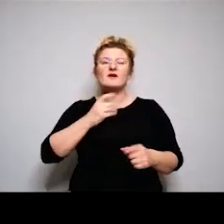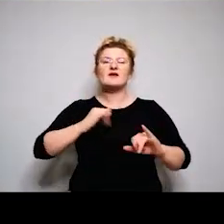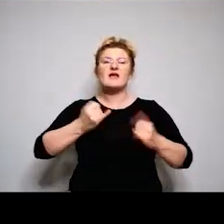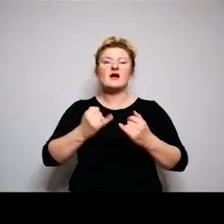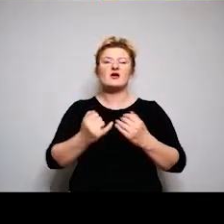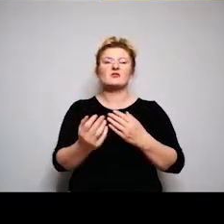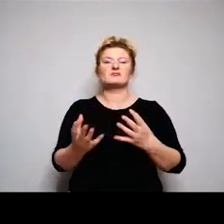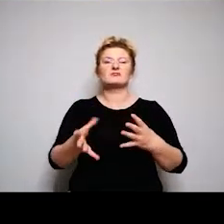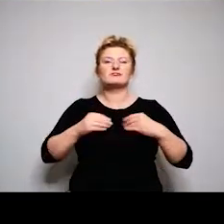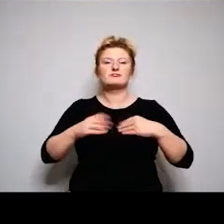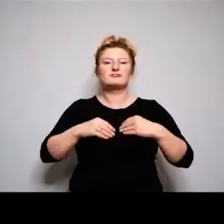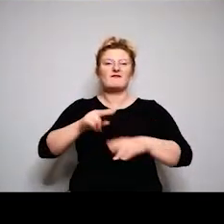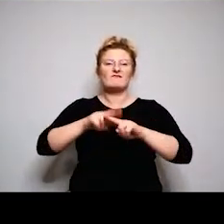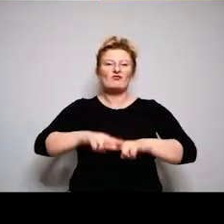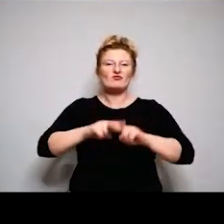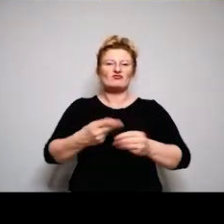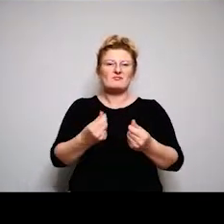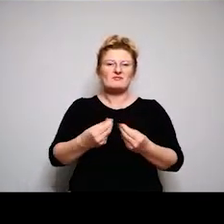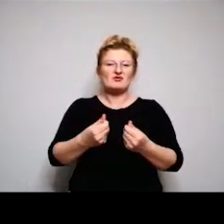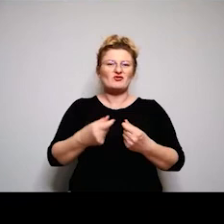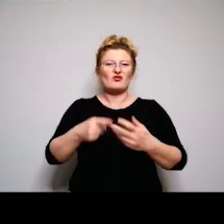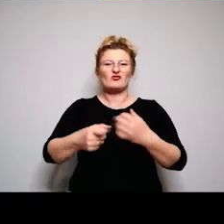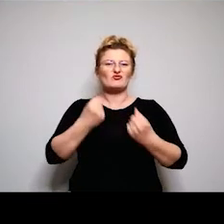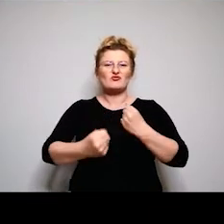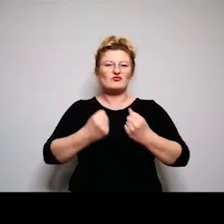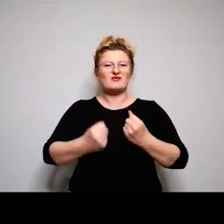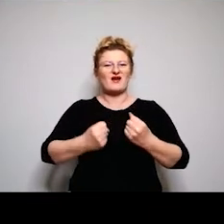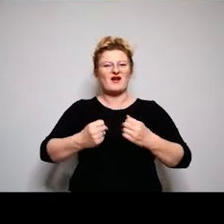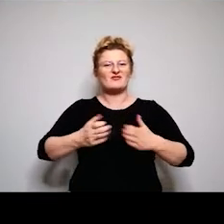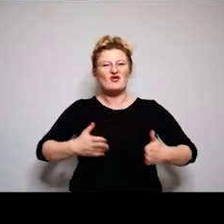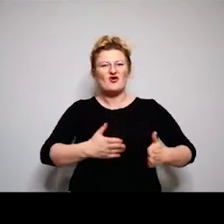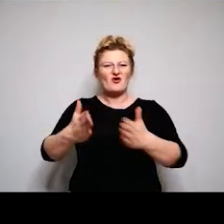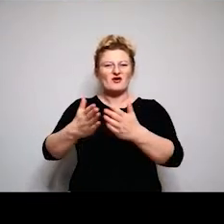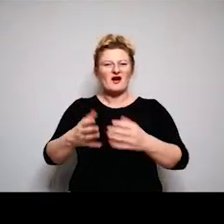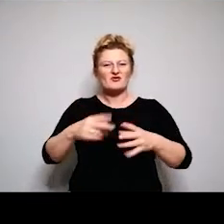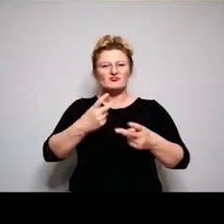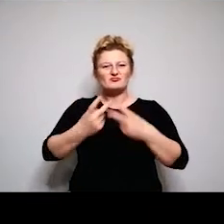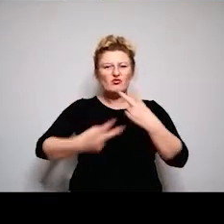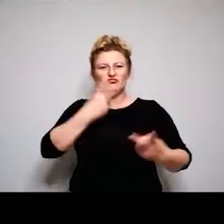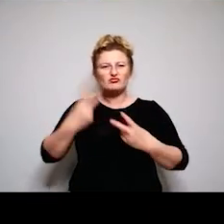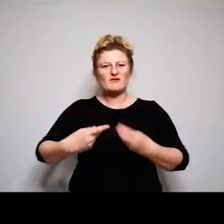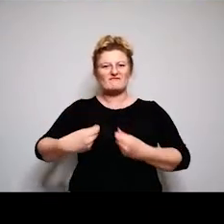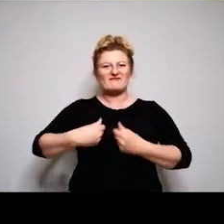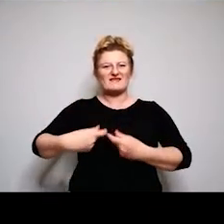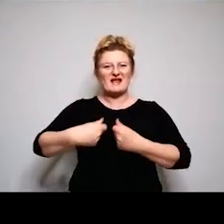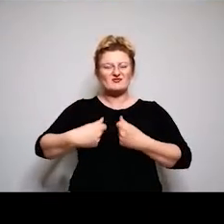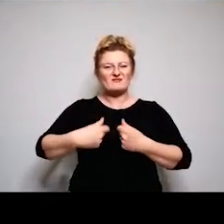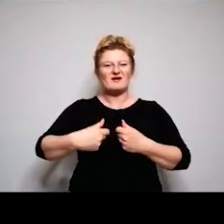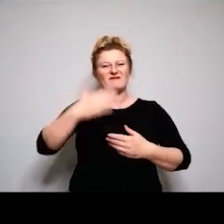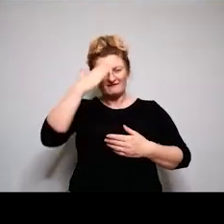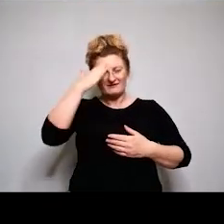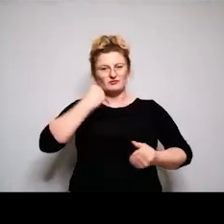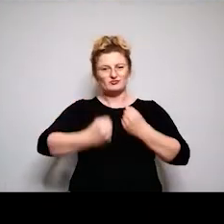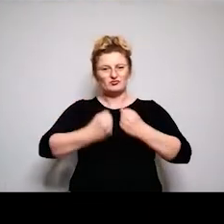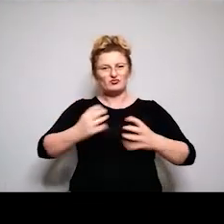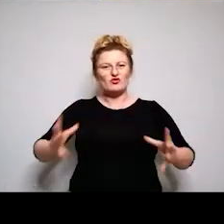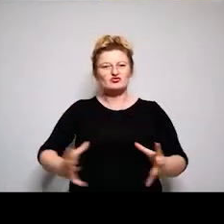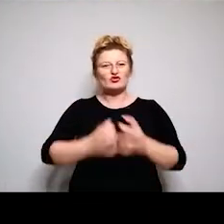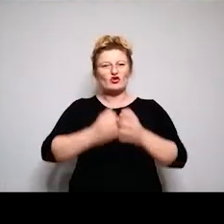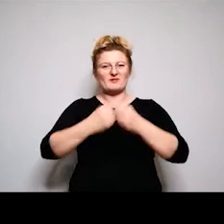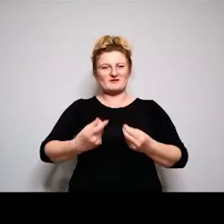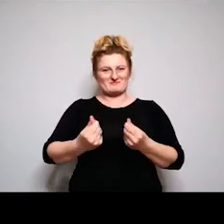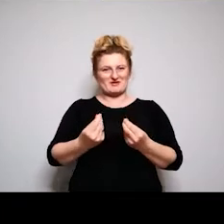But beyond that, another challenge is to get more men involved. To get,